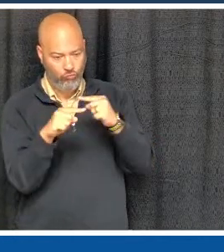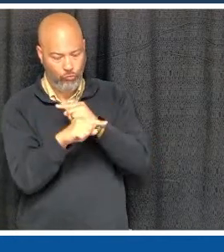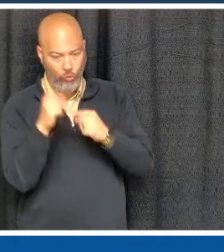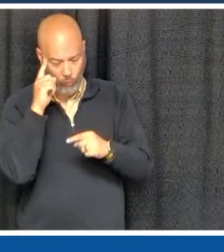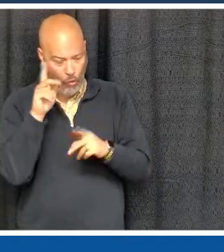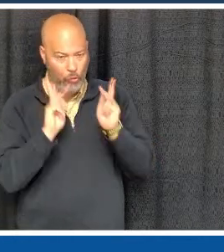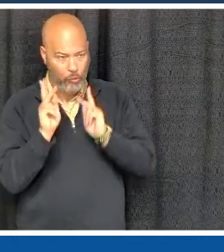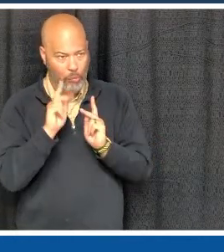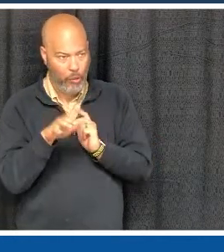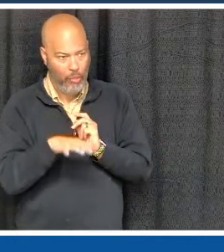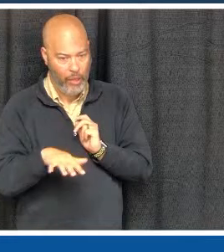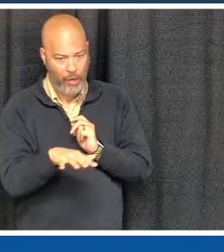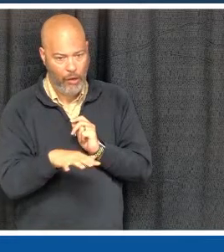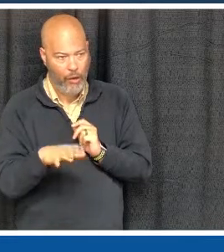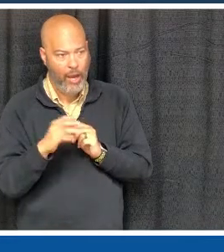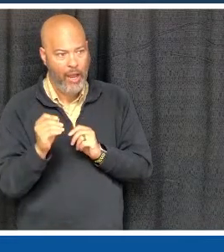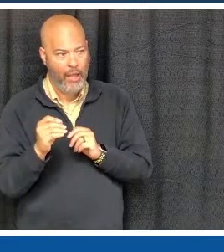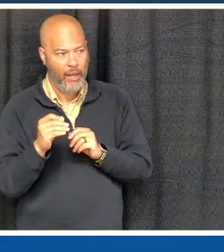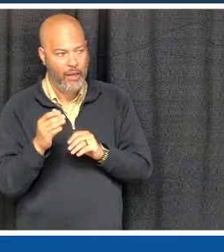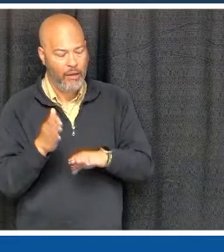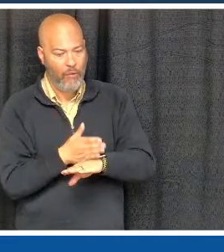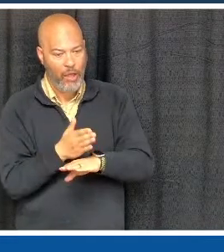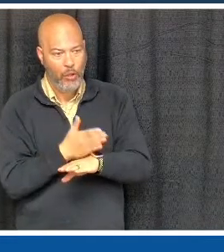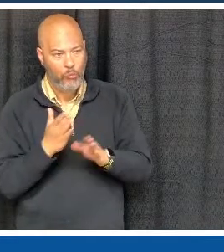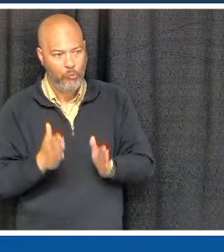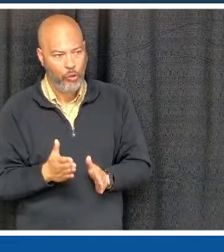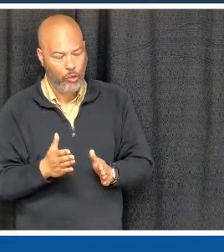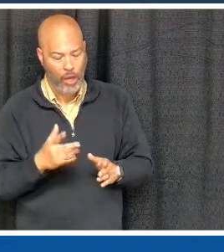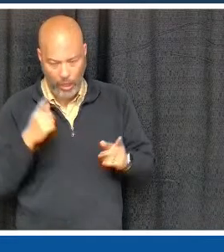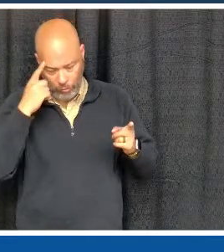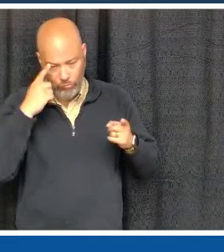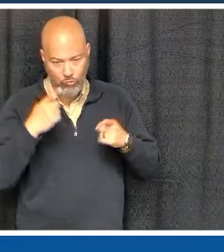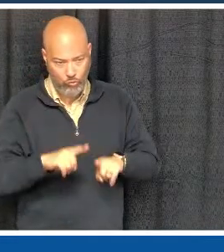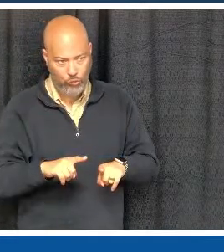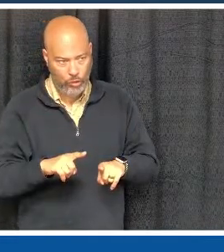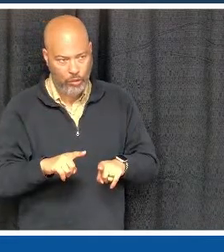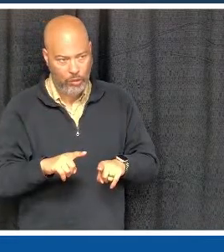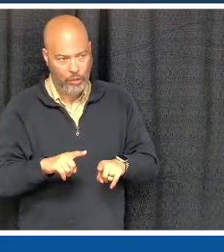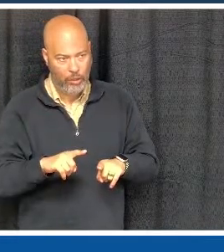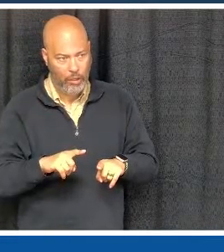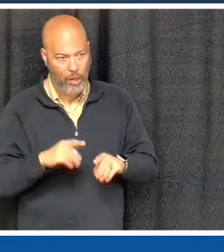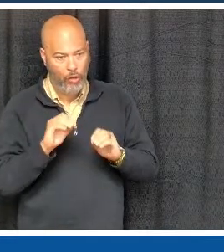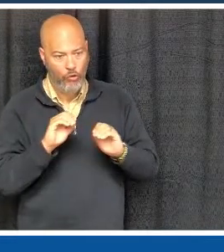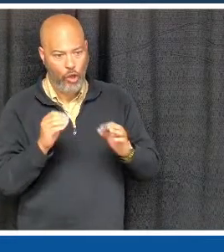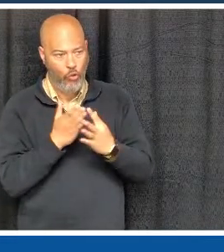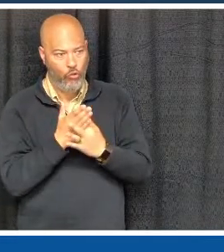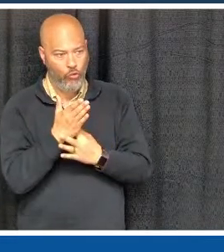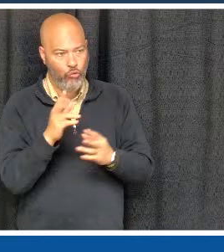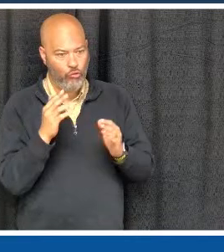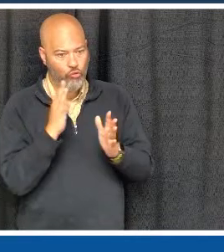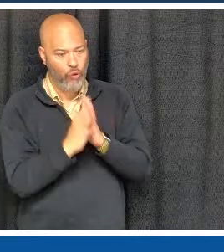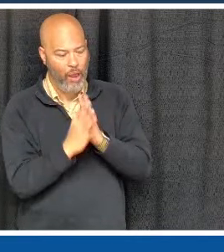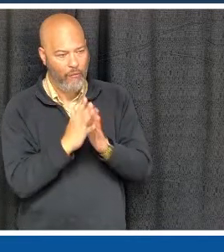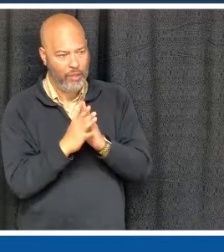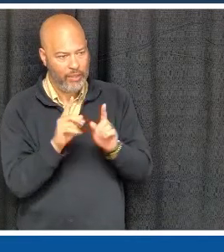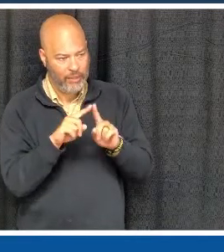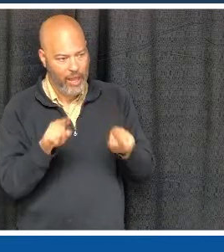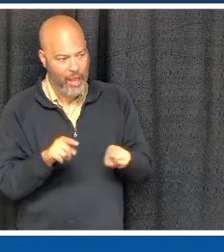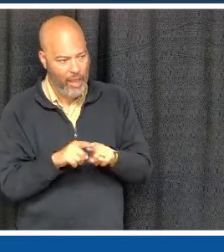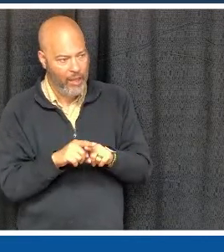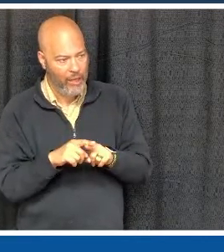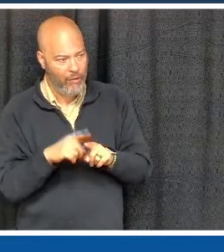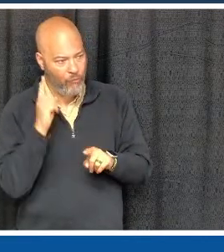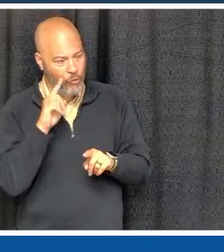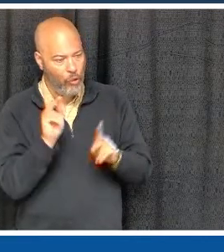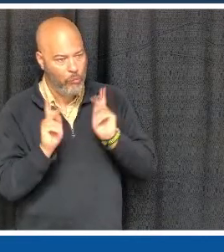residents. And the developer has agreed to install no-through traffic signage and all of those things from those residents